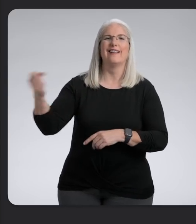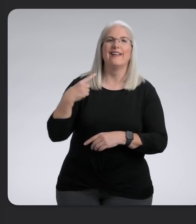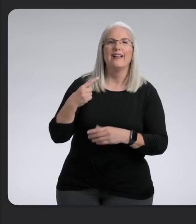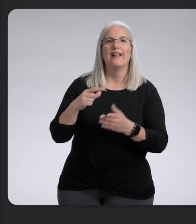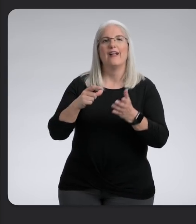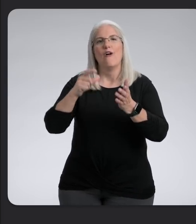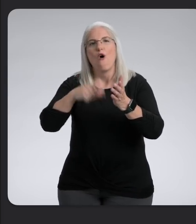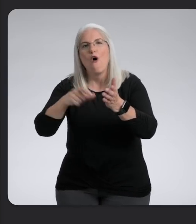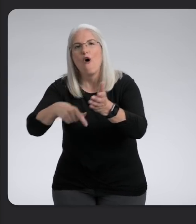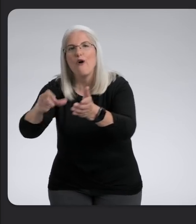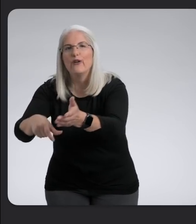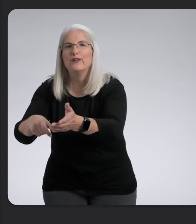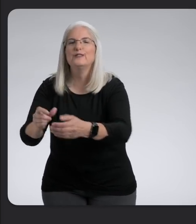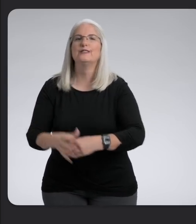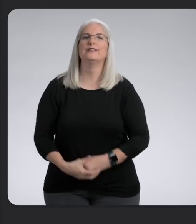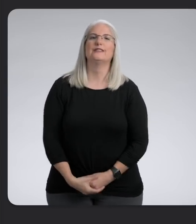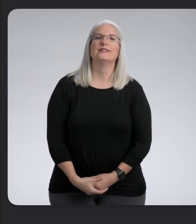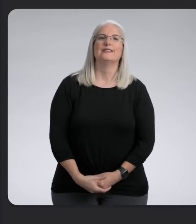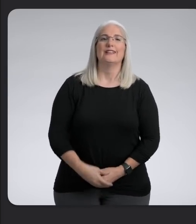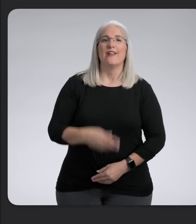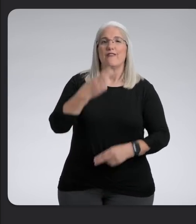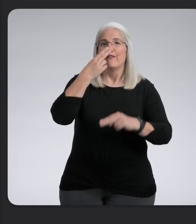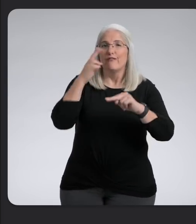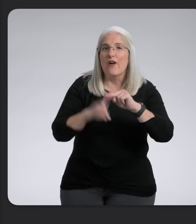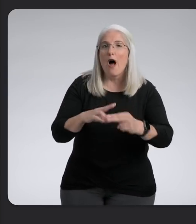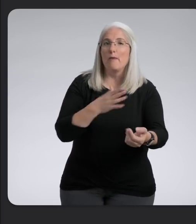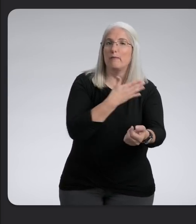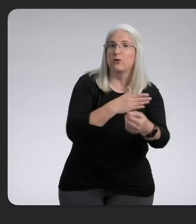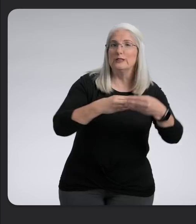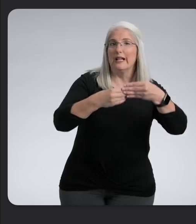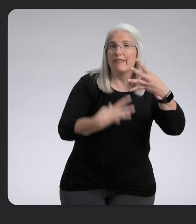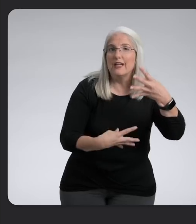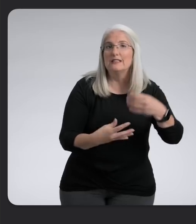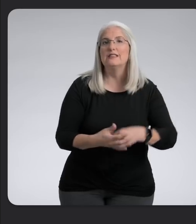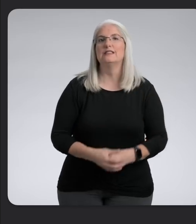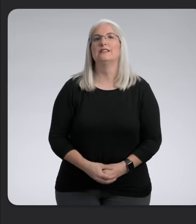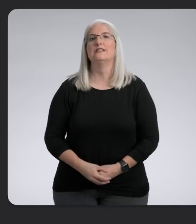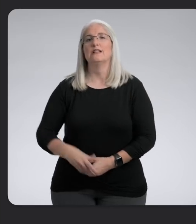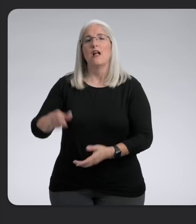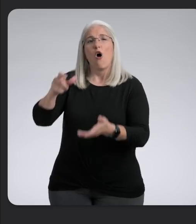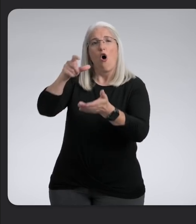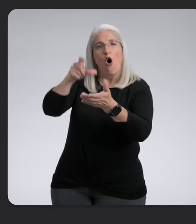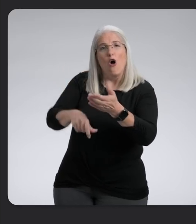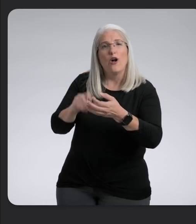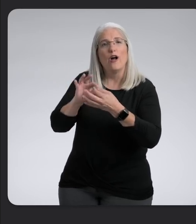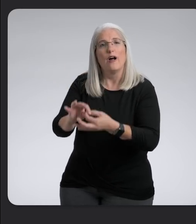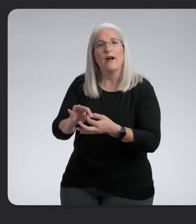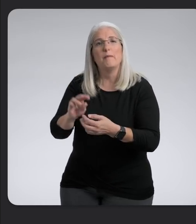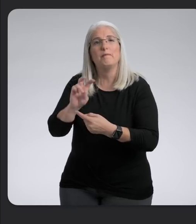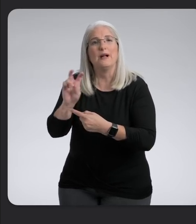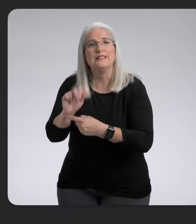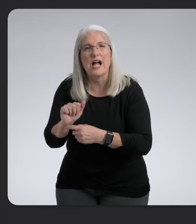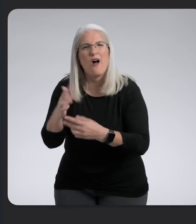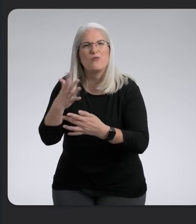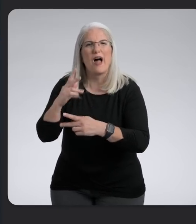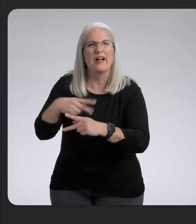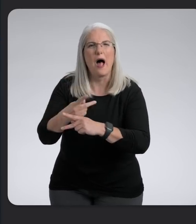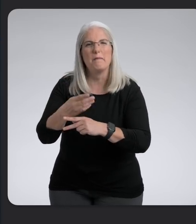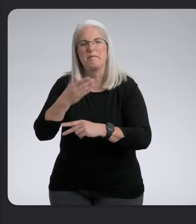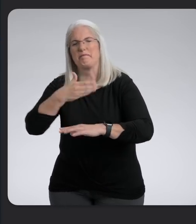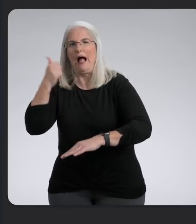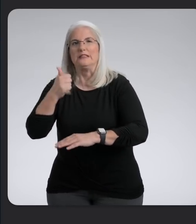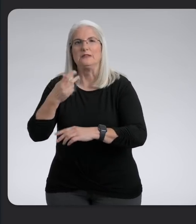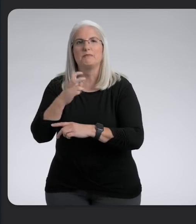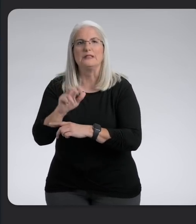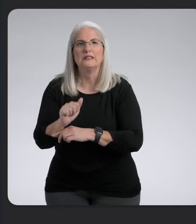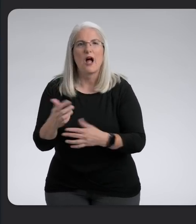things. Like this fun playlist from Leah, and this mission-critical article from Casey about what type of pizza is best. The